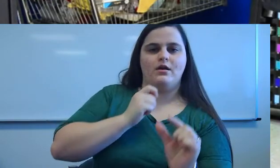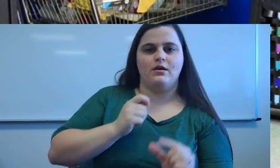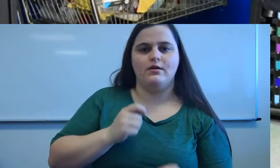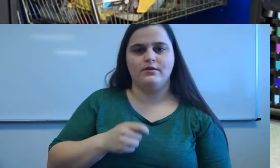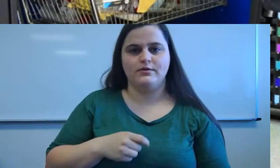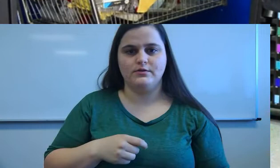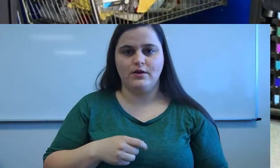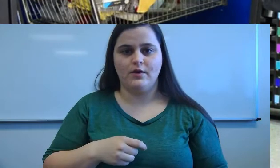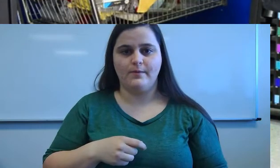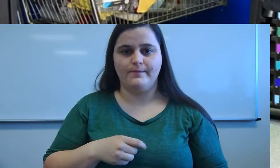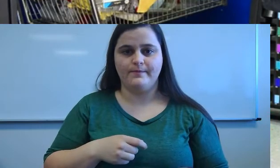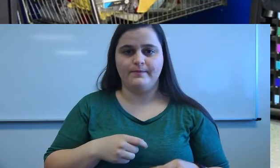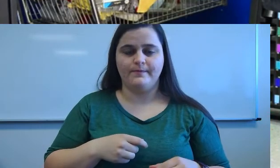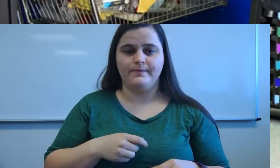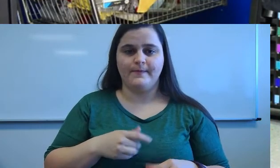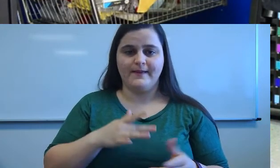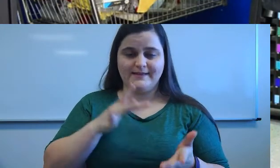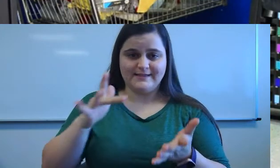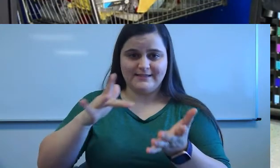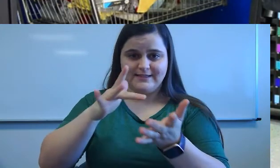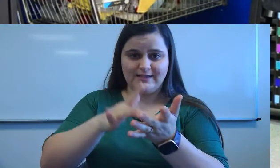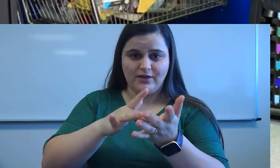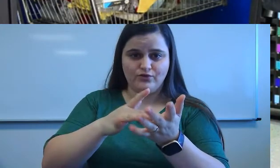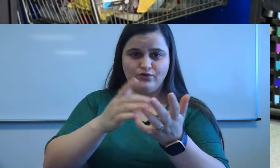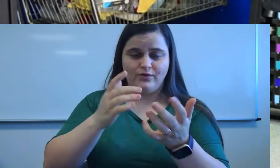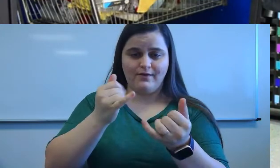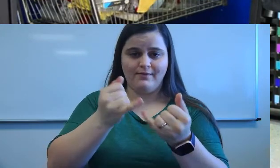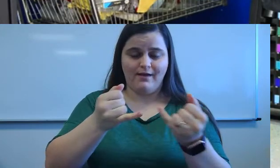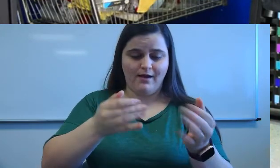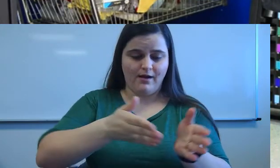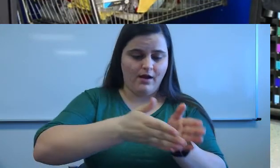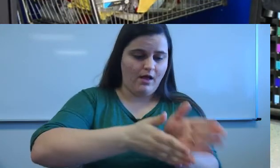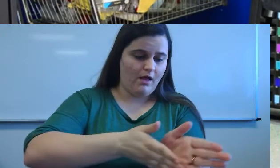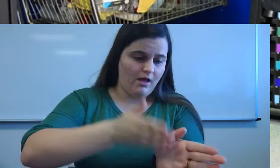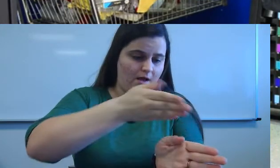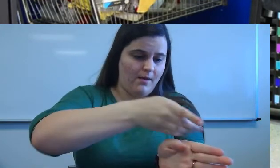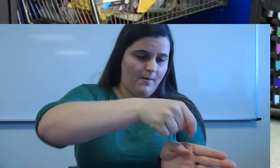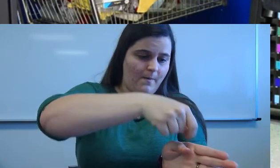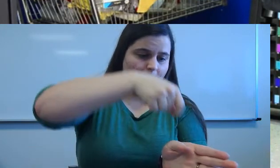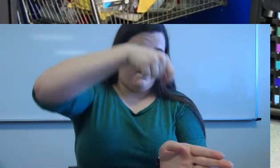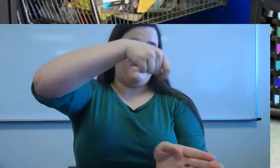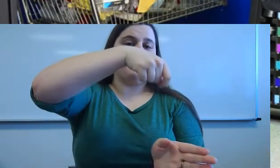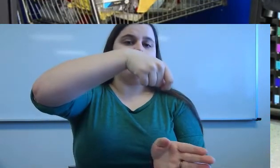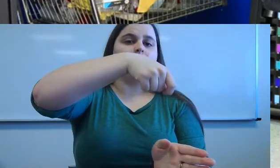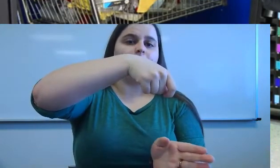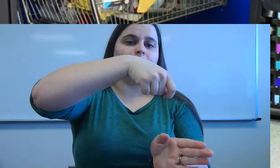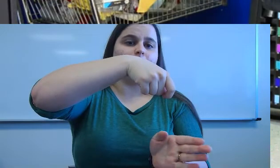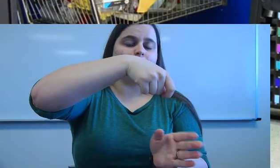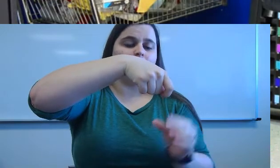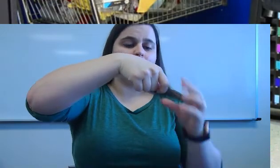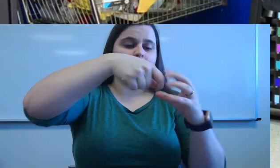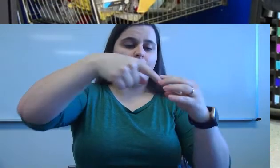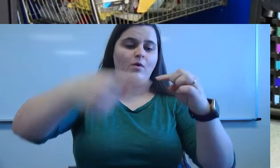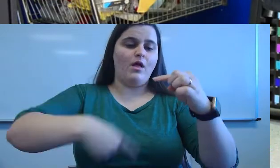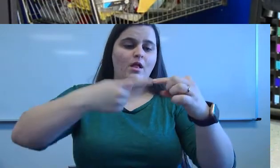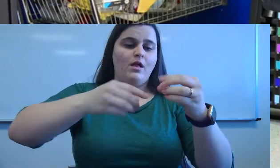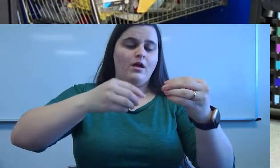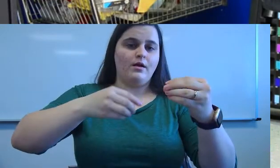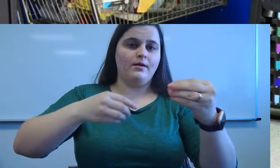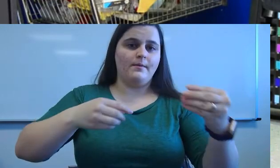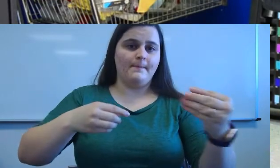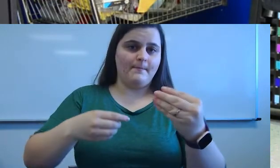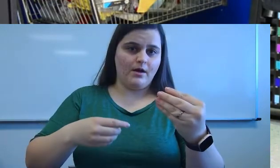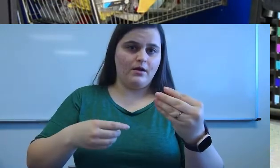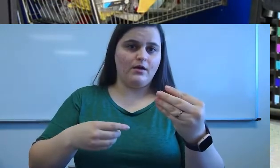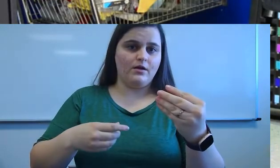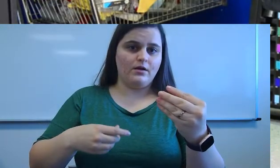So we're going to take the center line of the arbor, pull it straight up to the rim of the wheel. Make sure your finger's